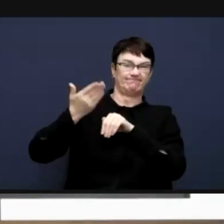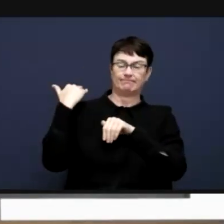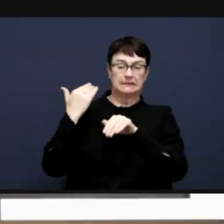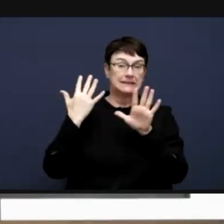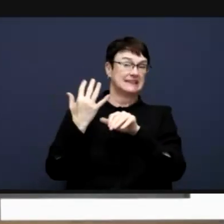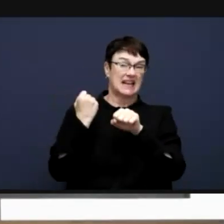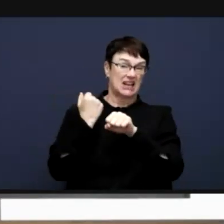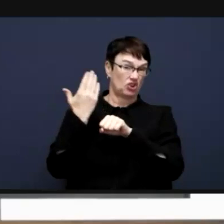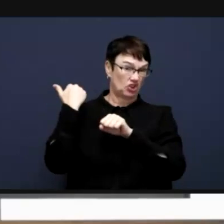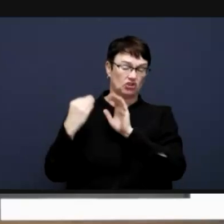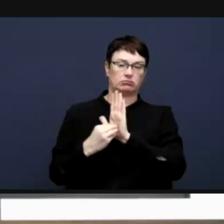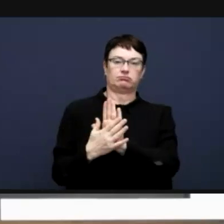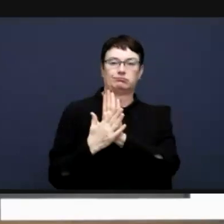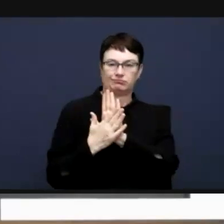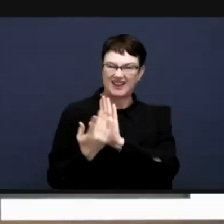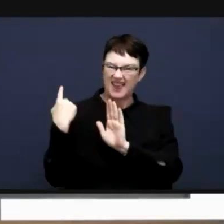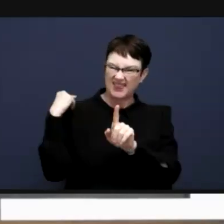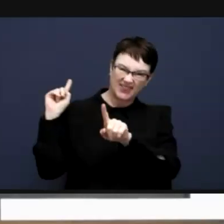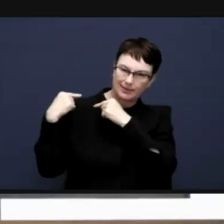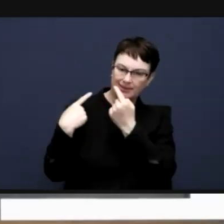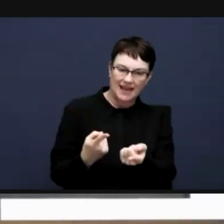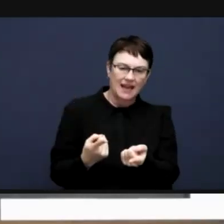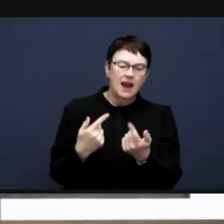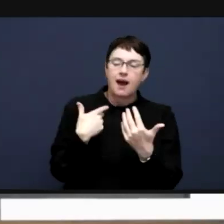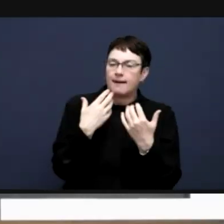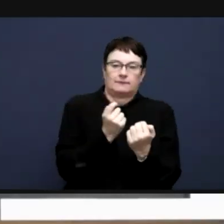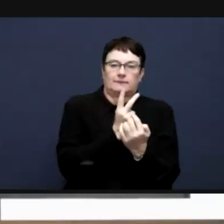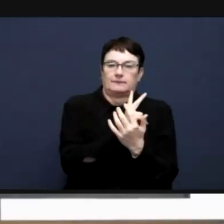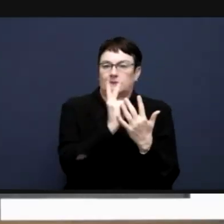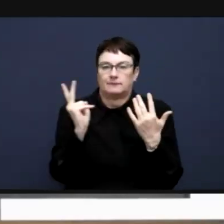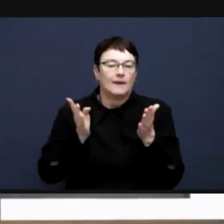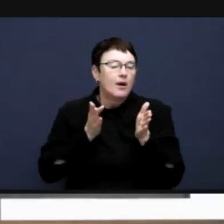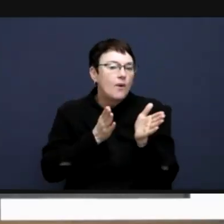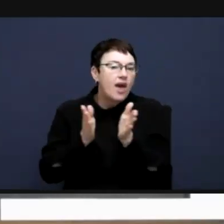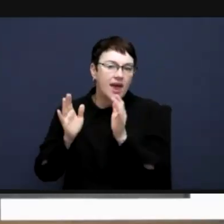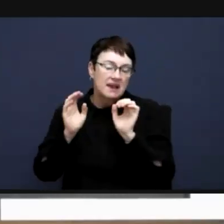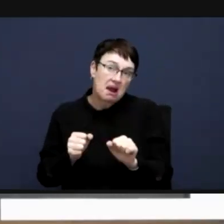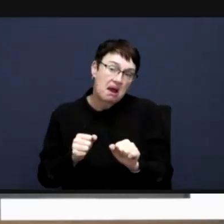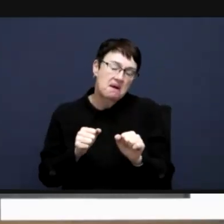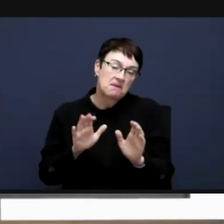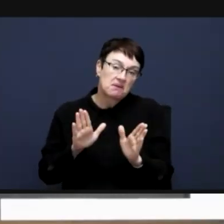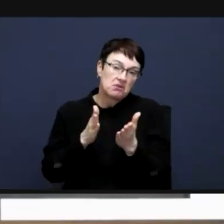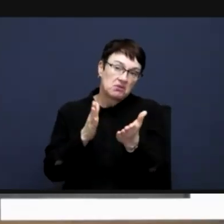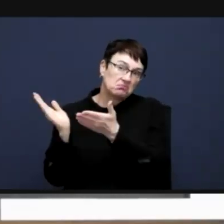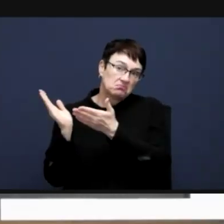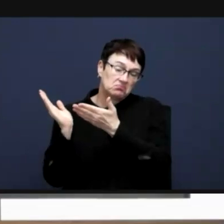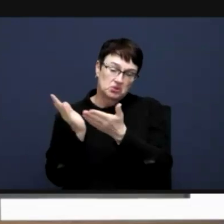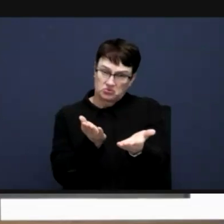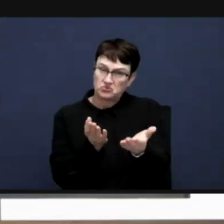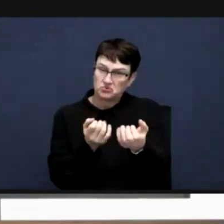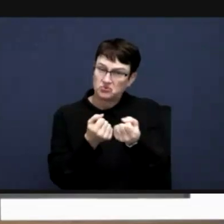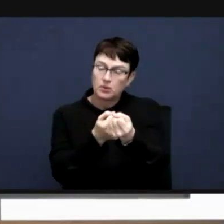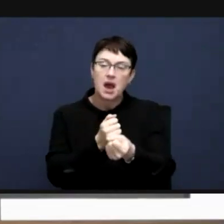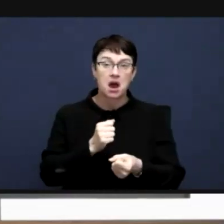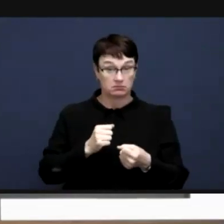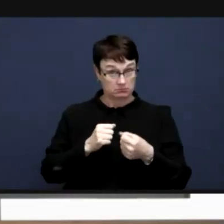provide support service. So is a phone call in itself? That's the old question. Is a support service, is